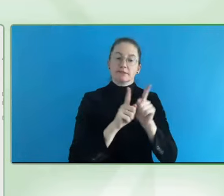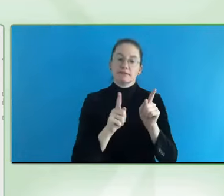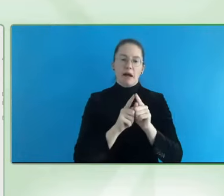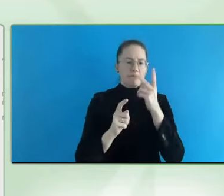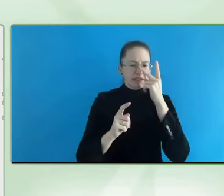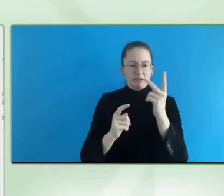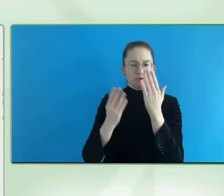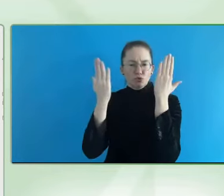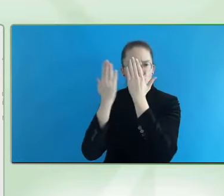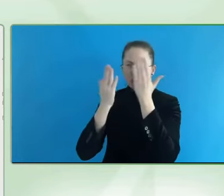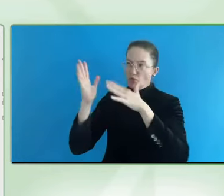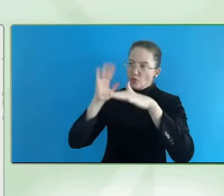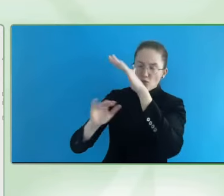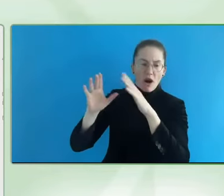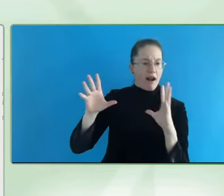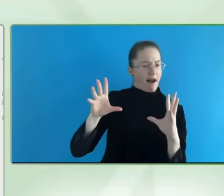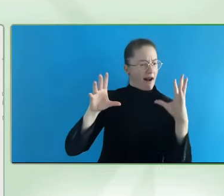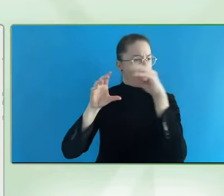on indicating